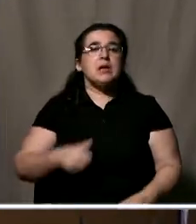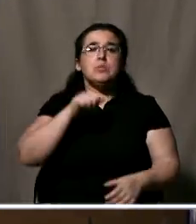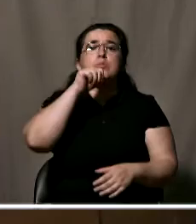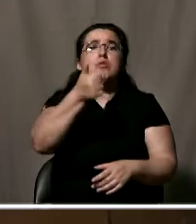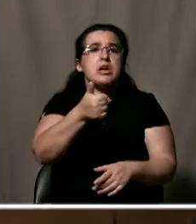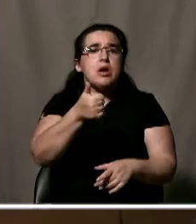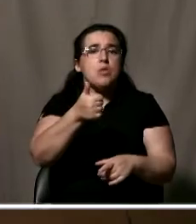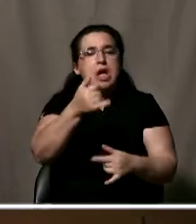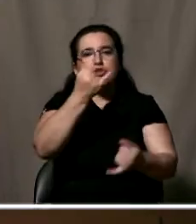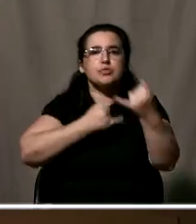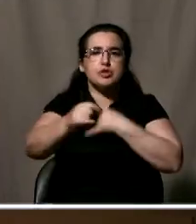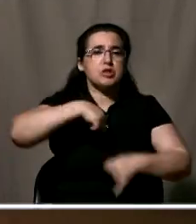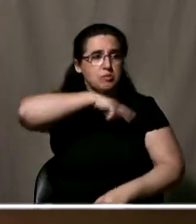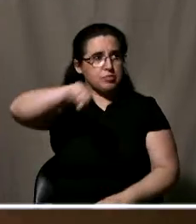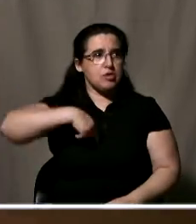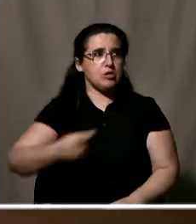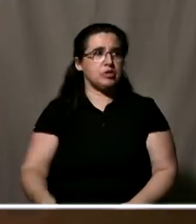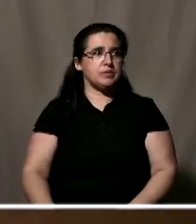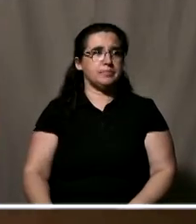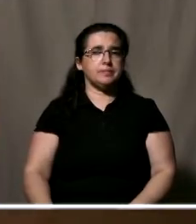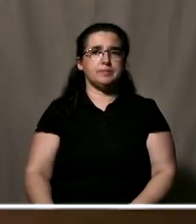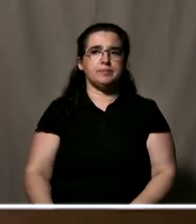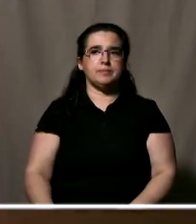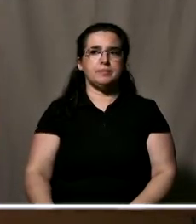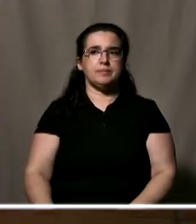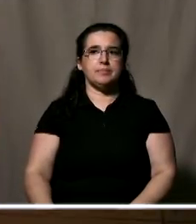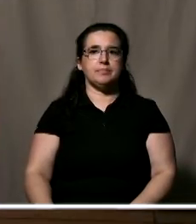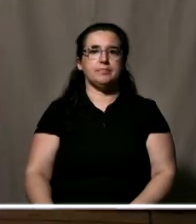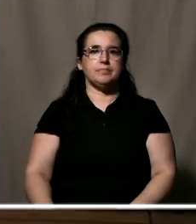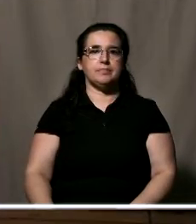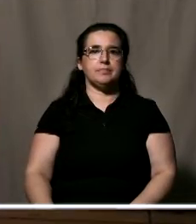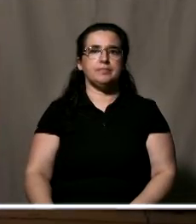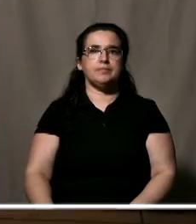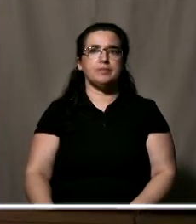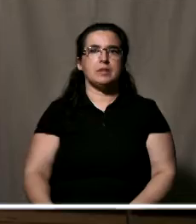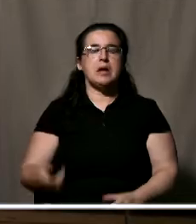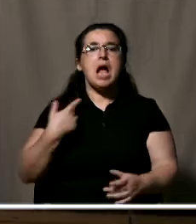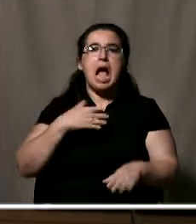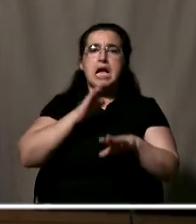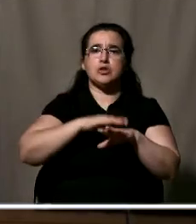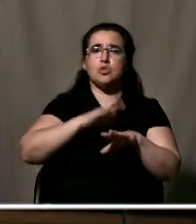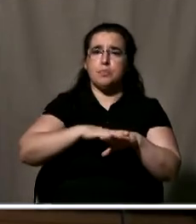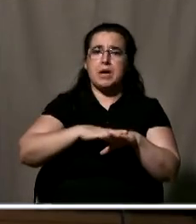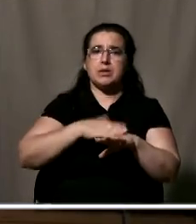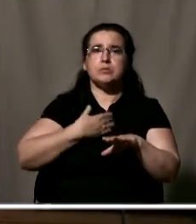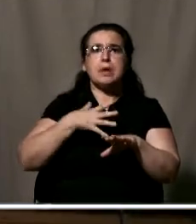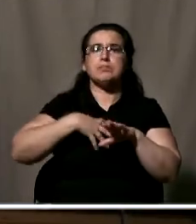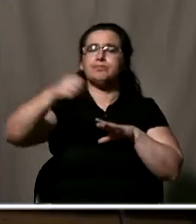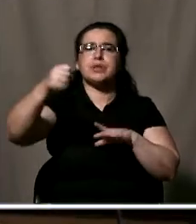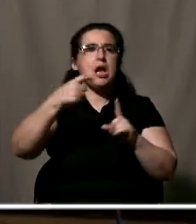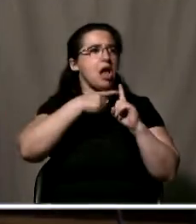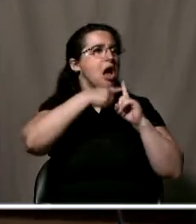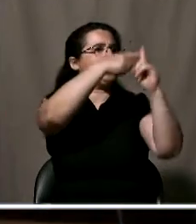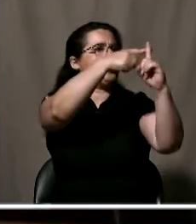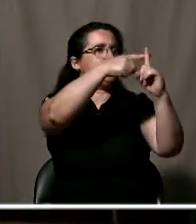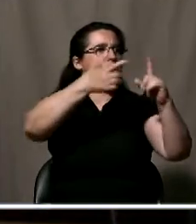morte que nós deveríamos ter morrido. Who bore the guilt and shame of sin on Calvary's cross. Que levou a culpa do pecado na cruz do Calvário.